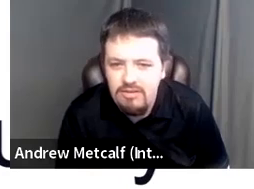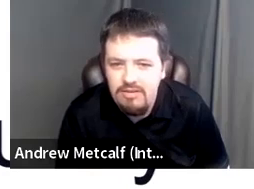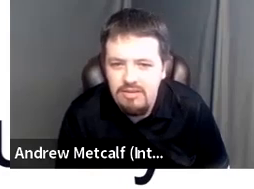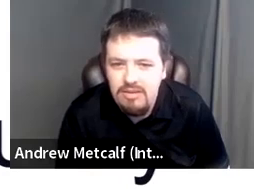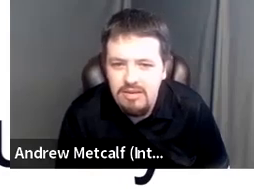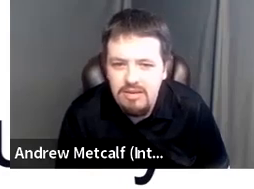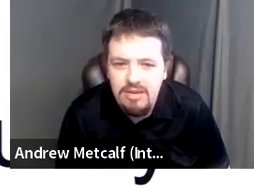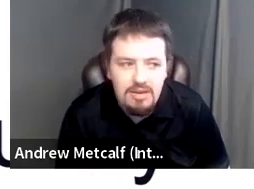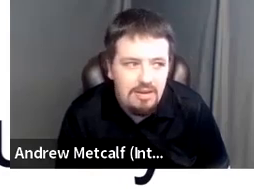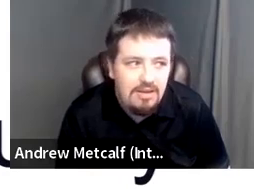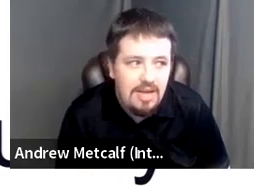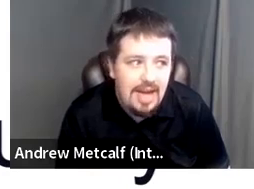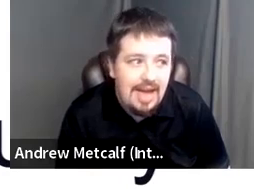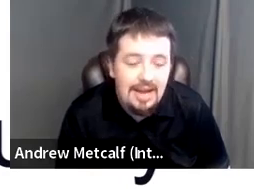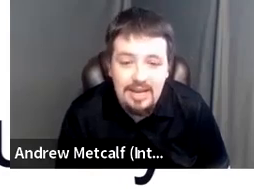1500s,